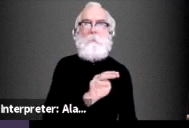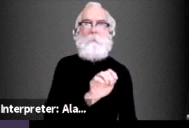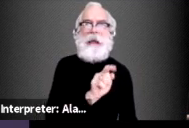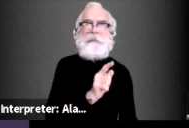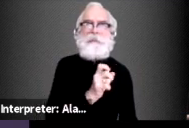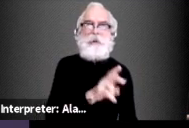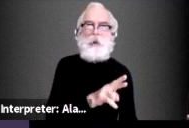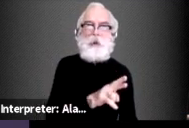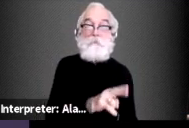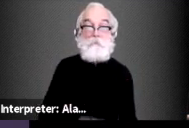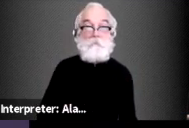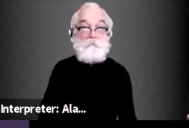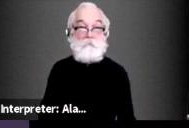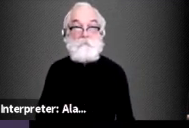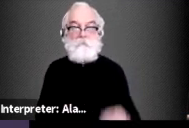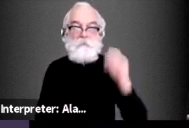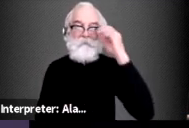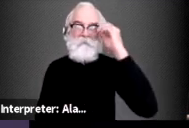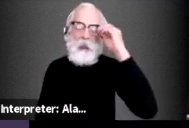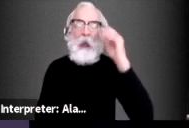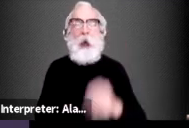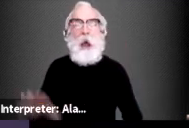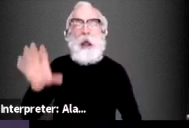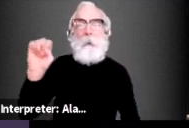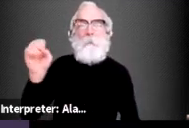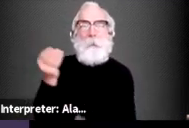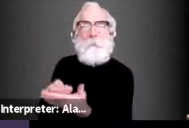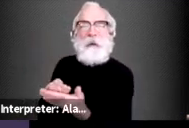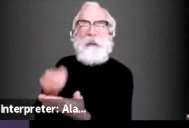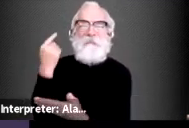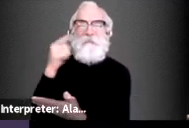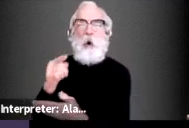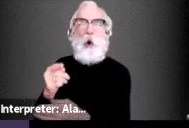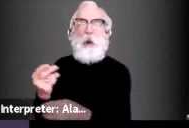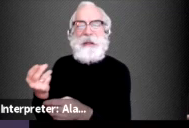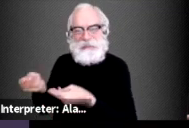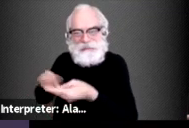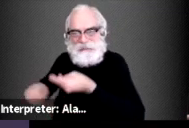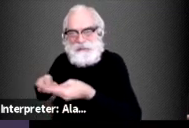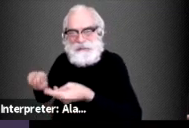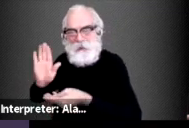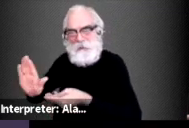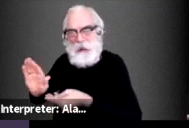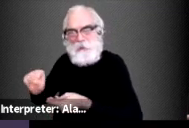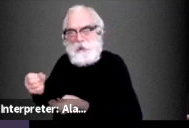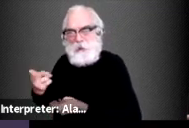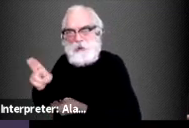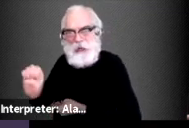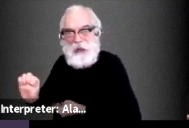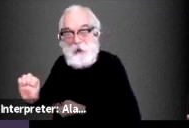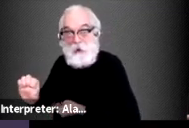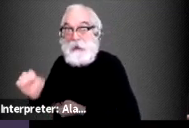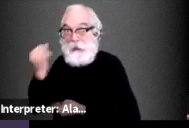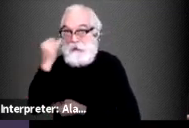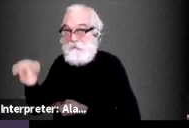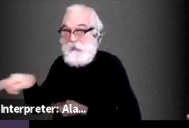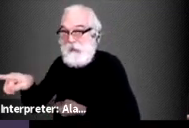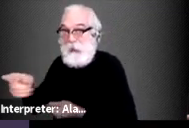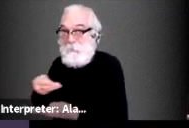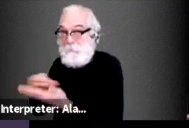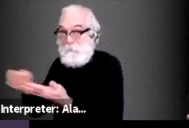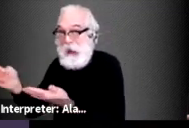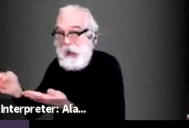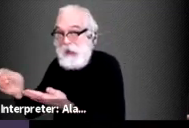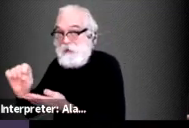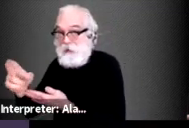Company money was used to deal in its own shares, and selected individuals buying shares were given loans backed by